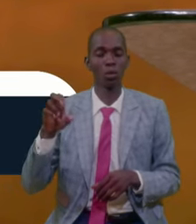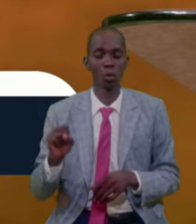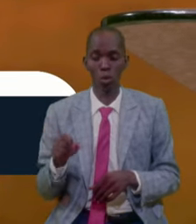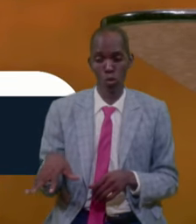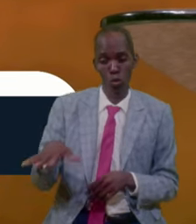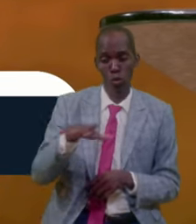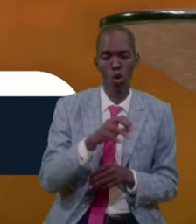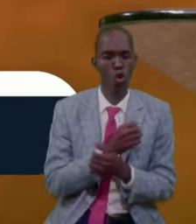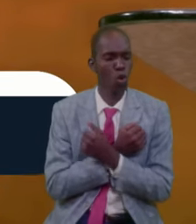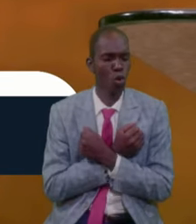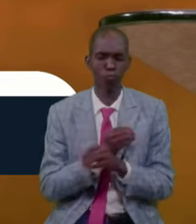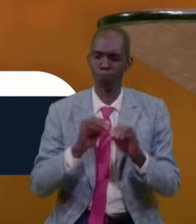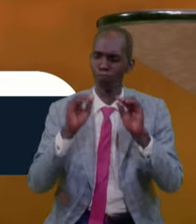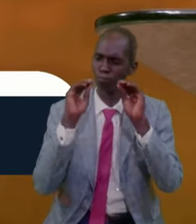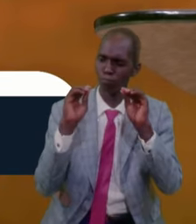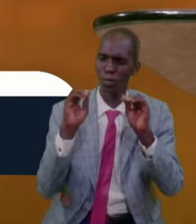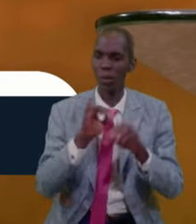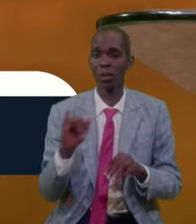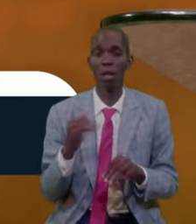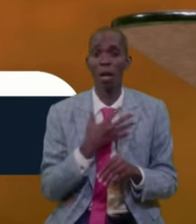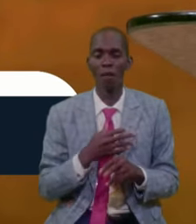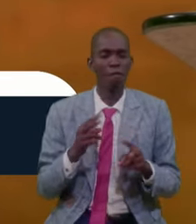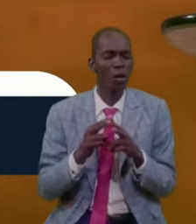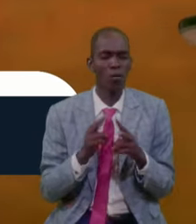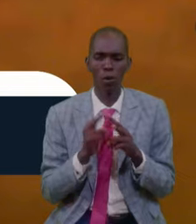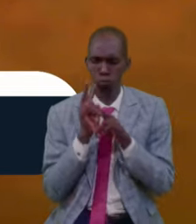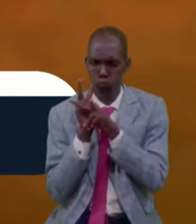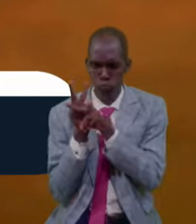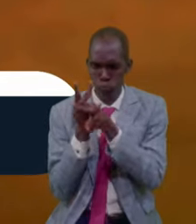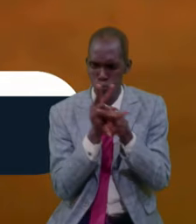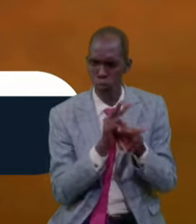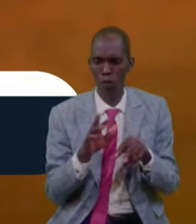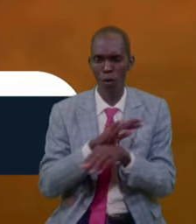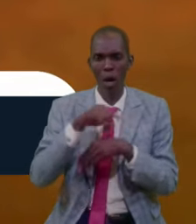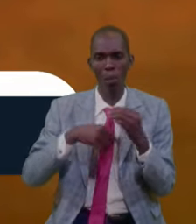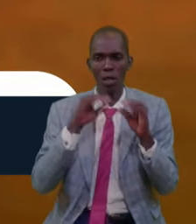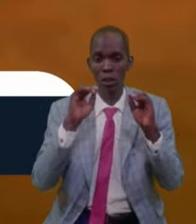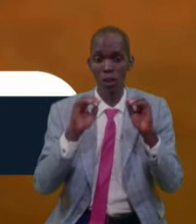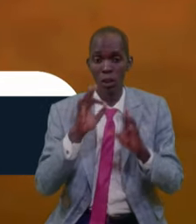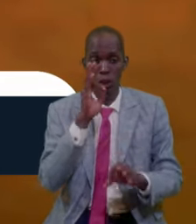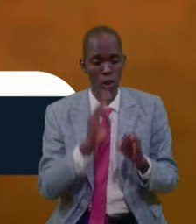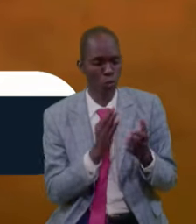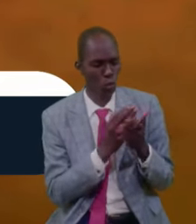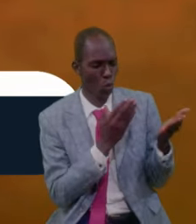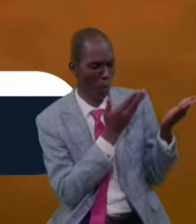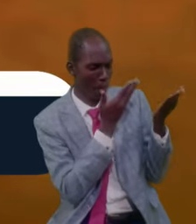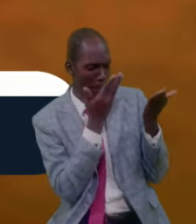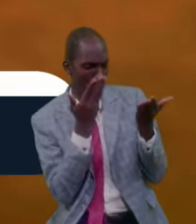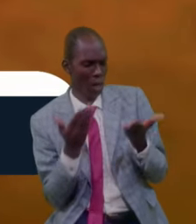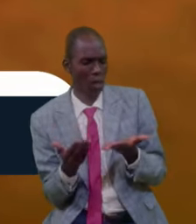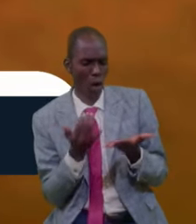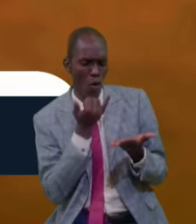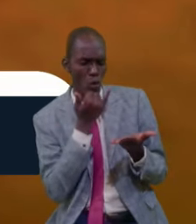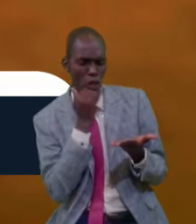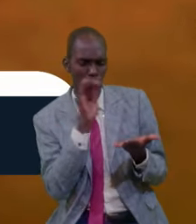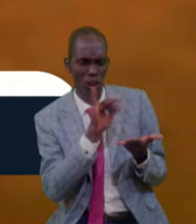and they're very vigilant on doctrine. If anybody comes and does not bring that doctrine, they can spot it out